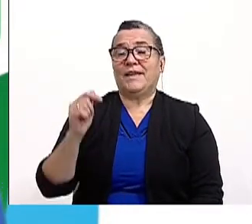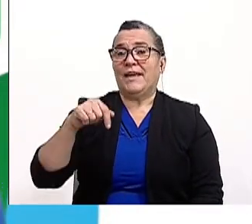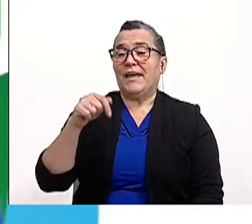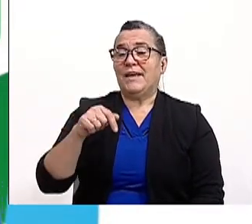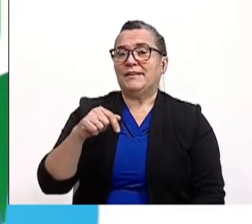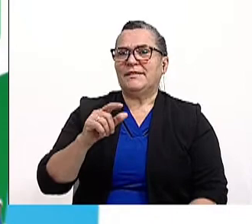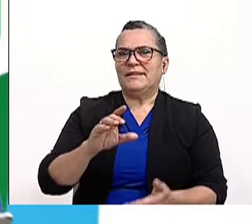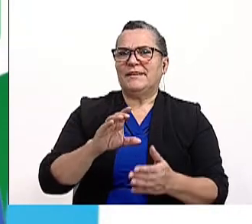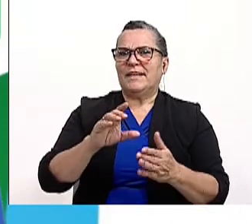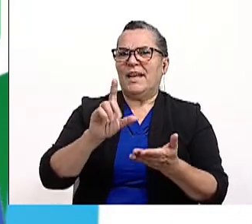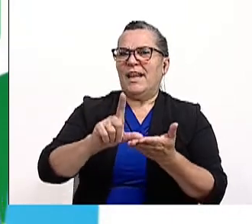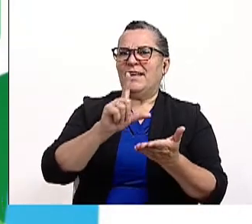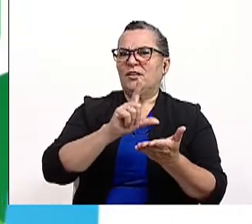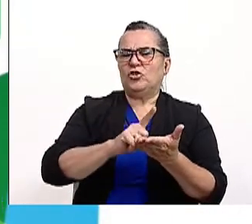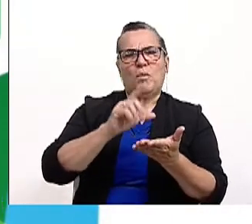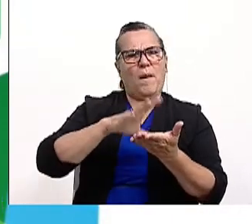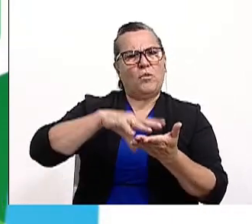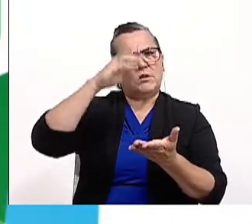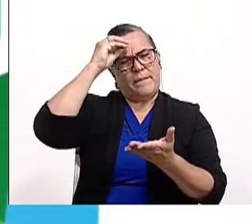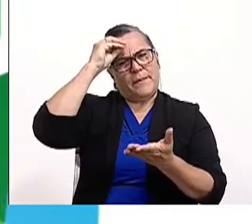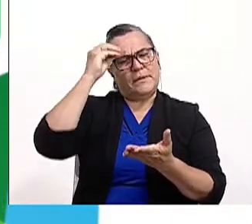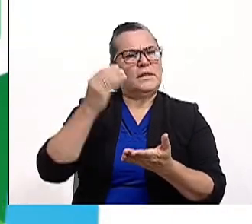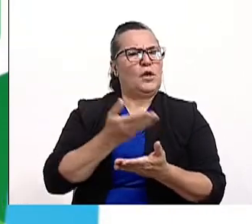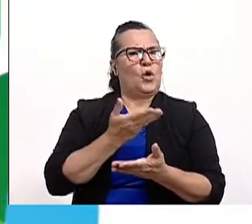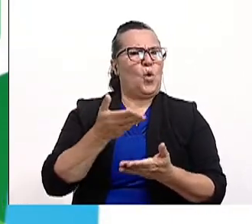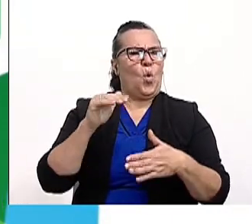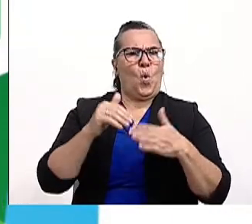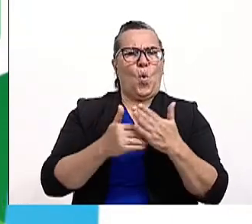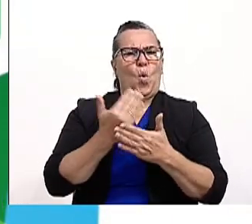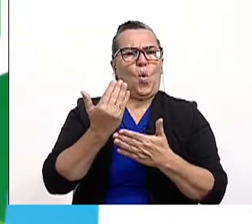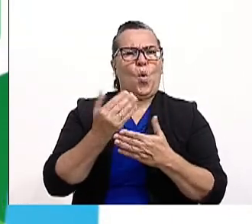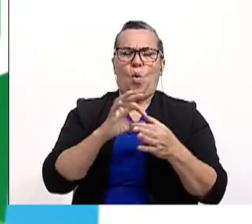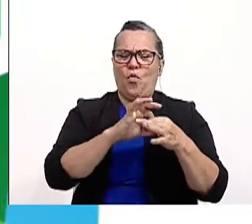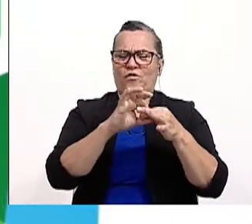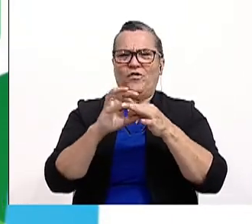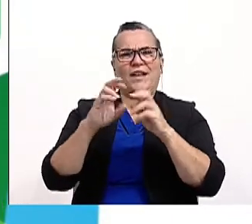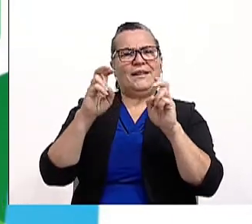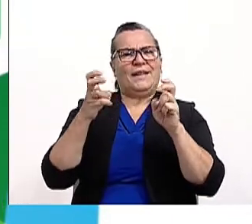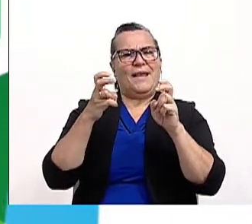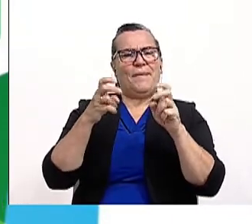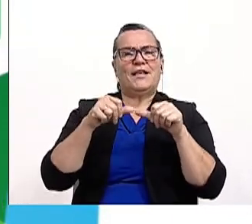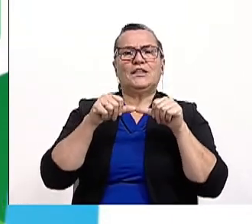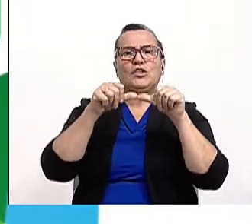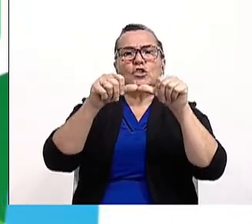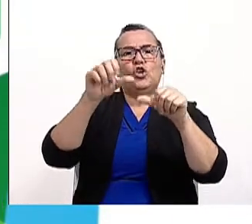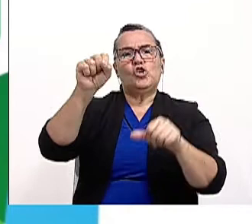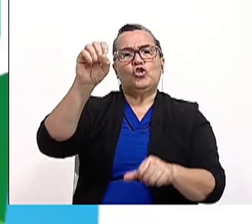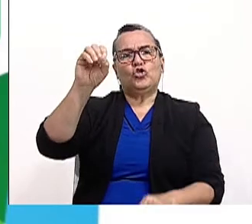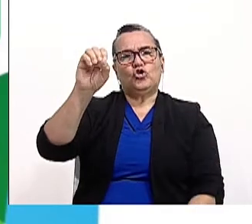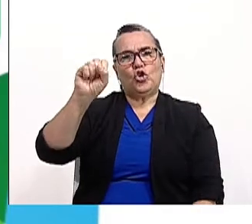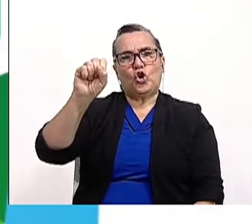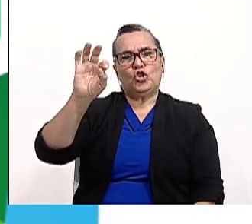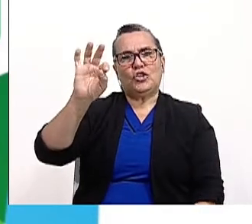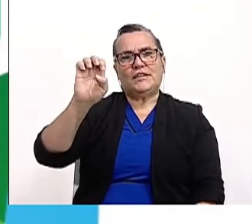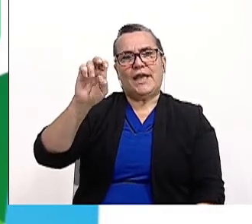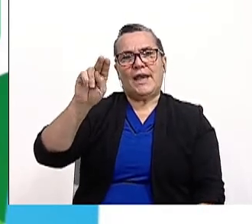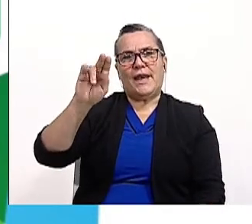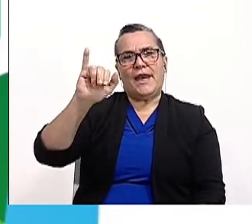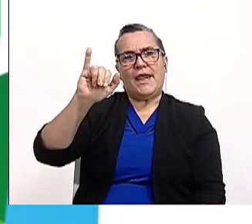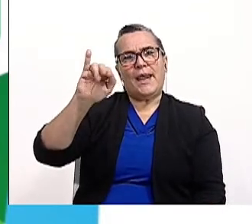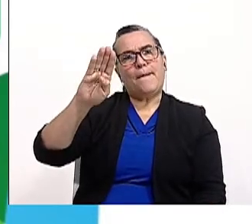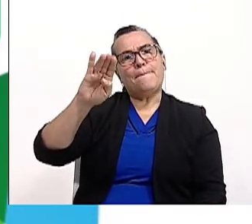we're going to learn many new things about sustainability, right, in Costa Rica. What do you know about